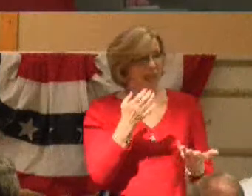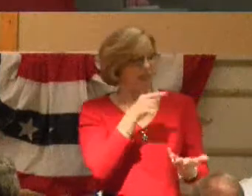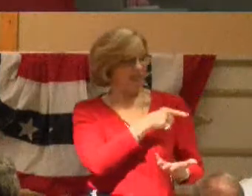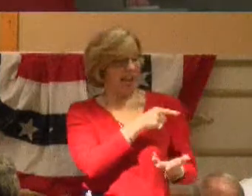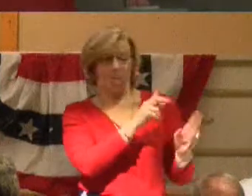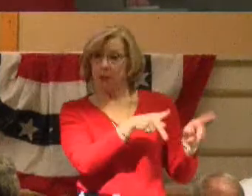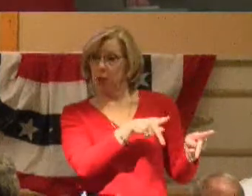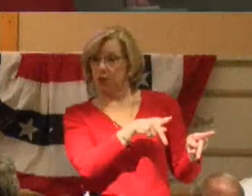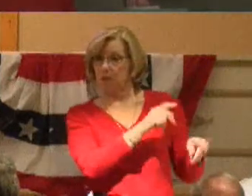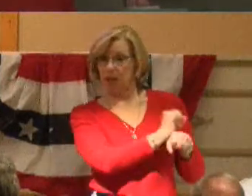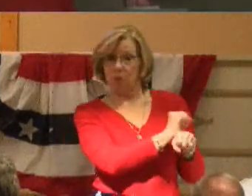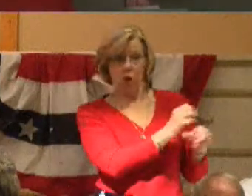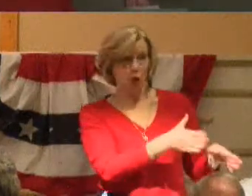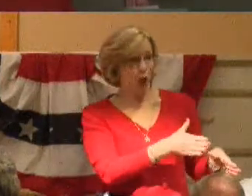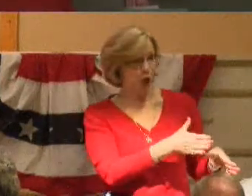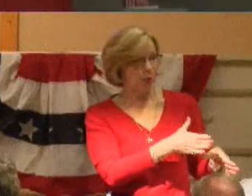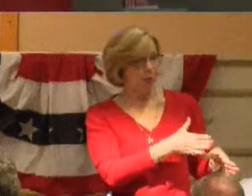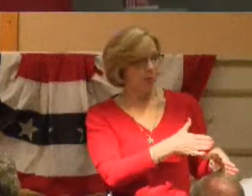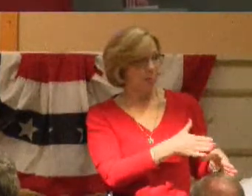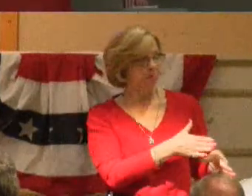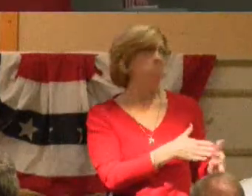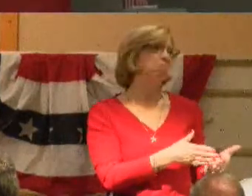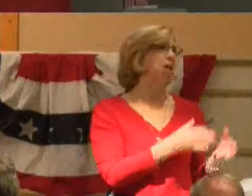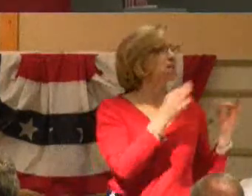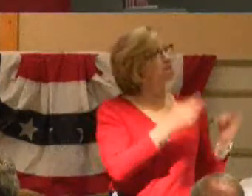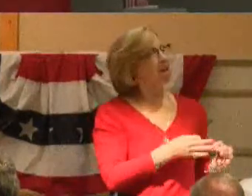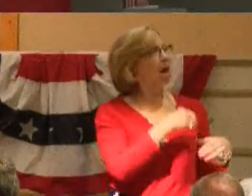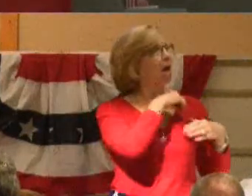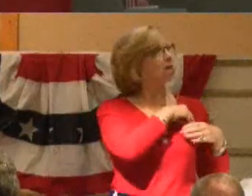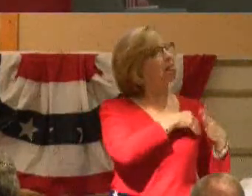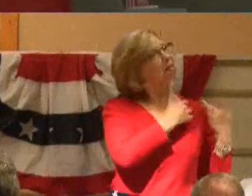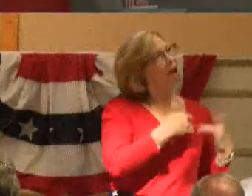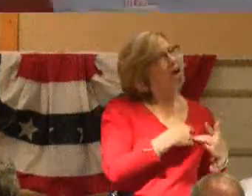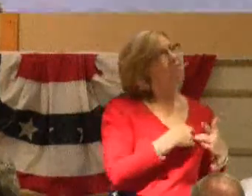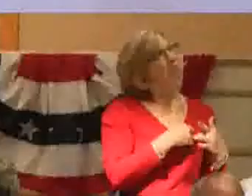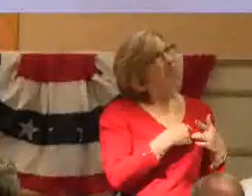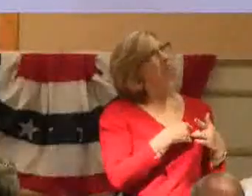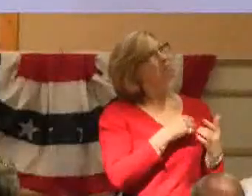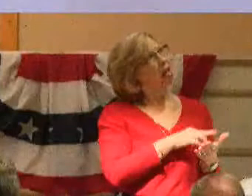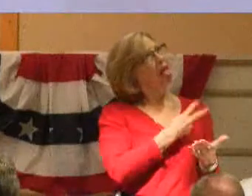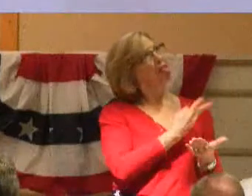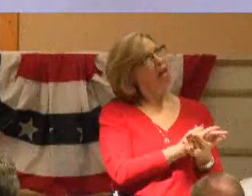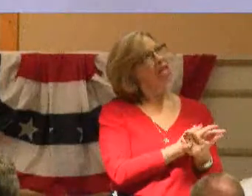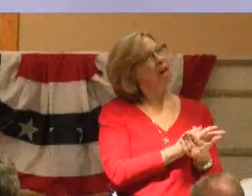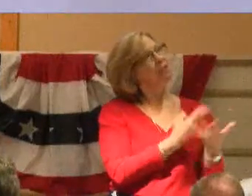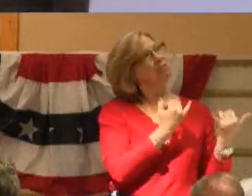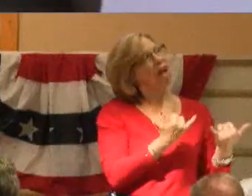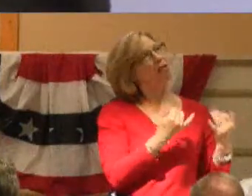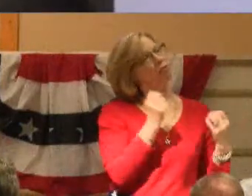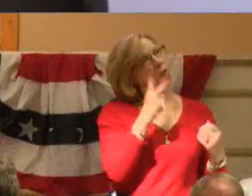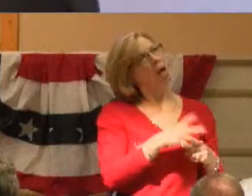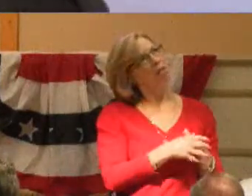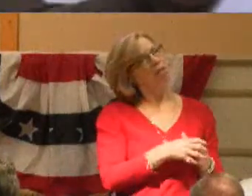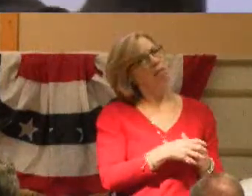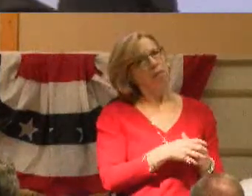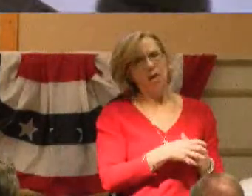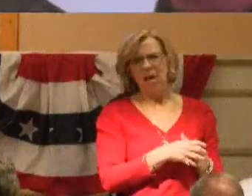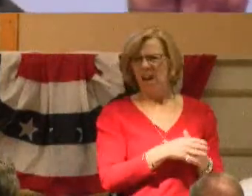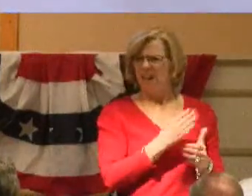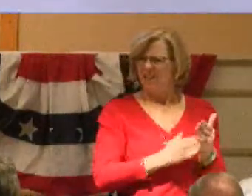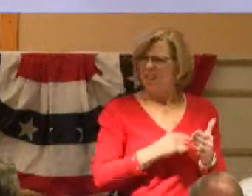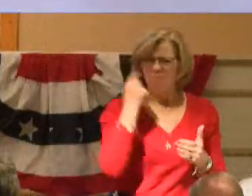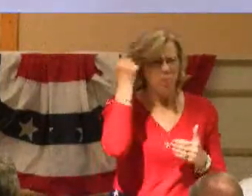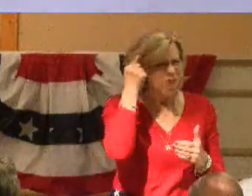employee has justified in their heart that it's time to lay down and it's okay to do that. For some reason, something